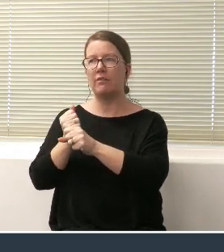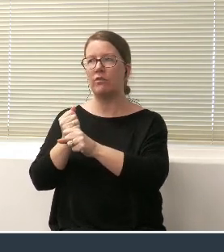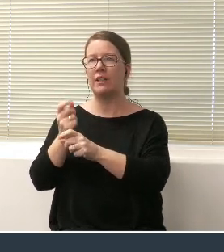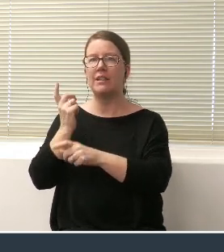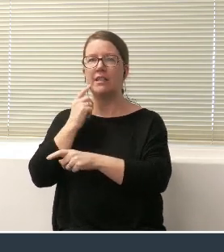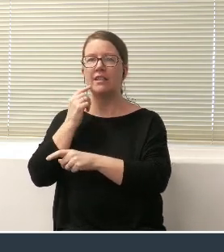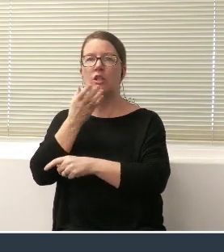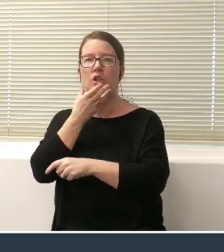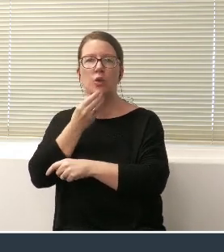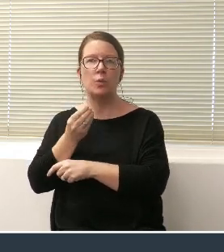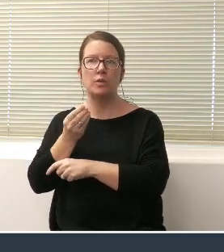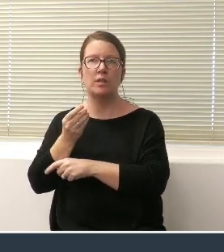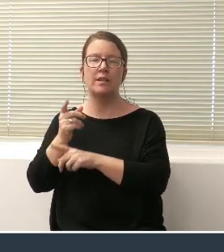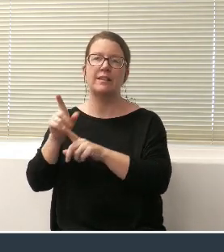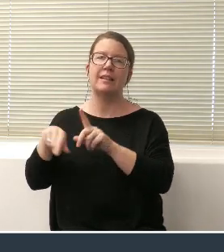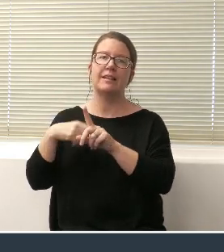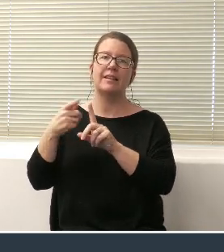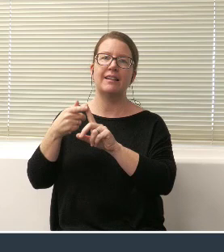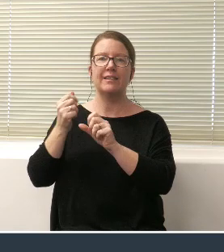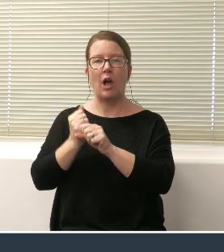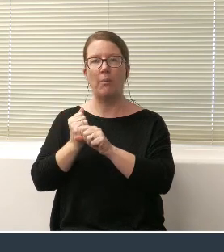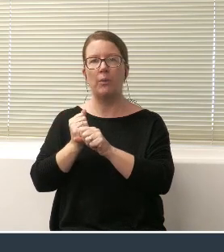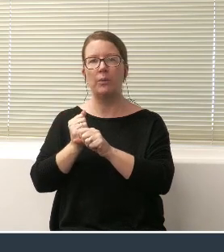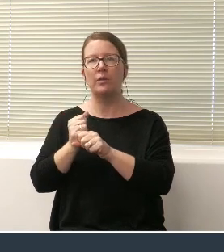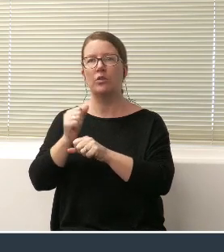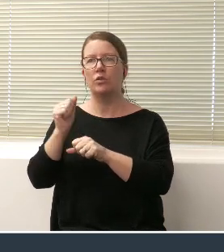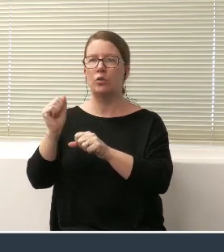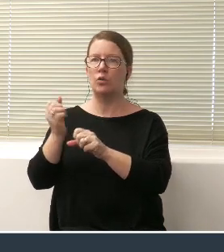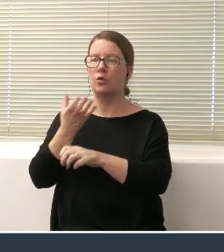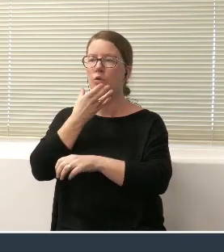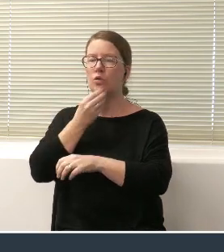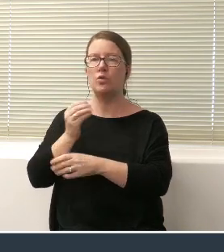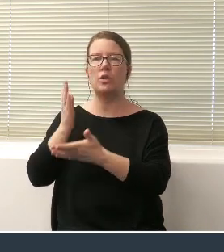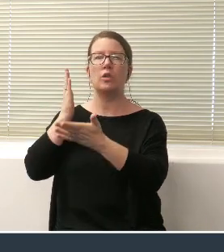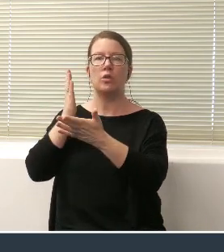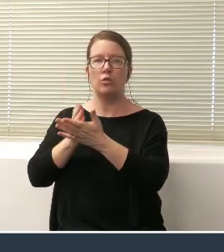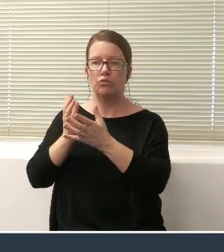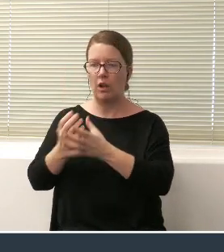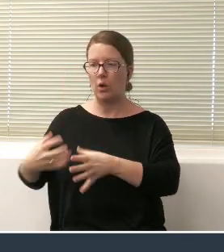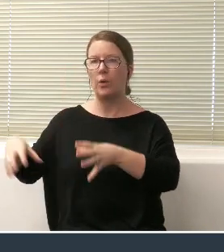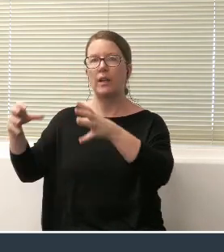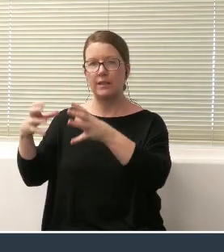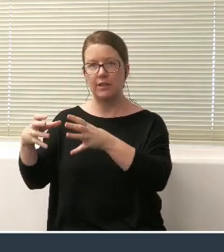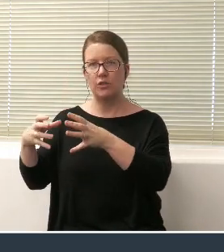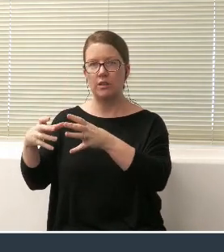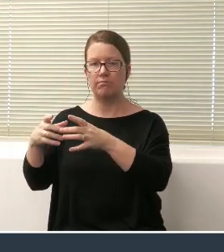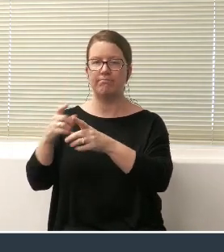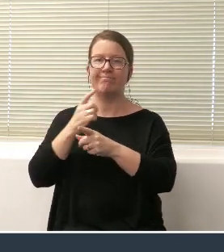use a butter knife on a steak. That's probably the best way to put it. And so if it's a steak, use a steak knife.